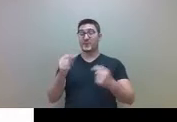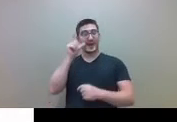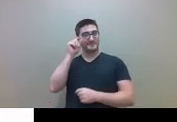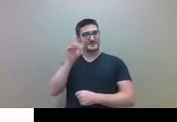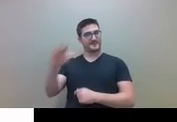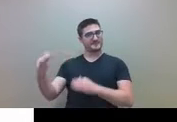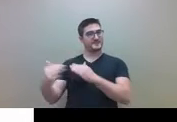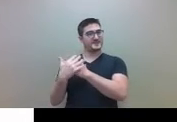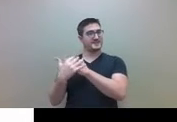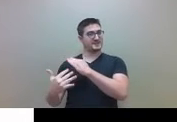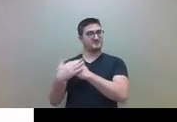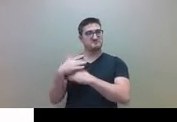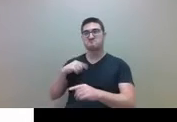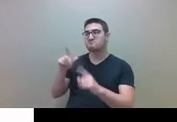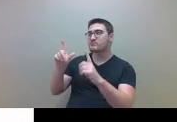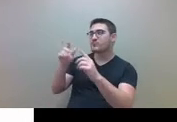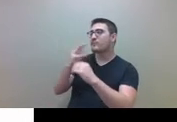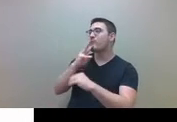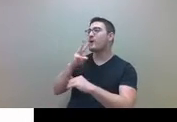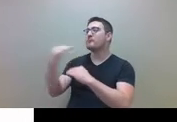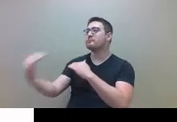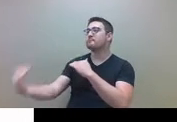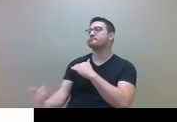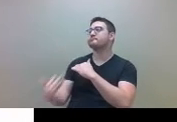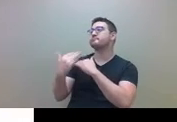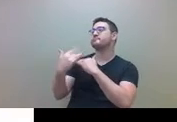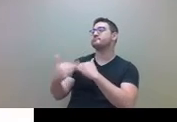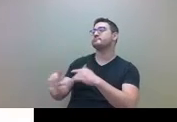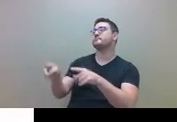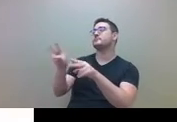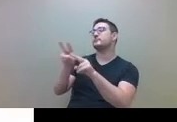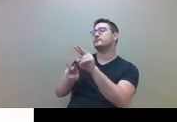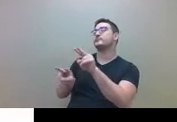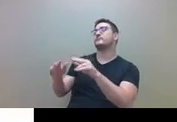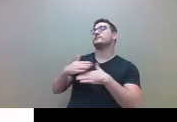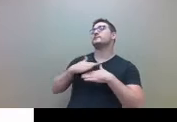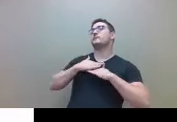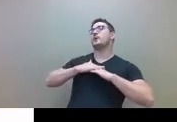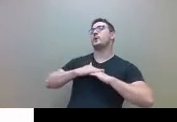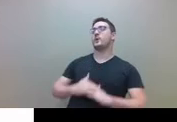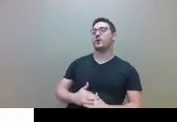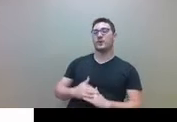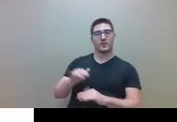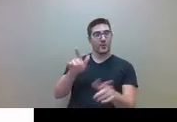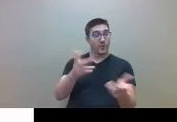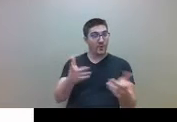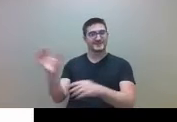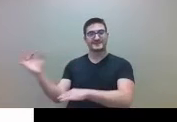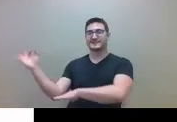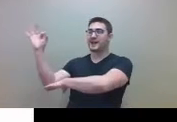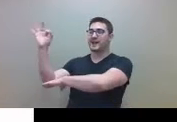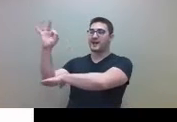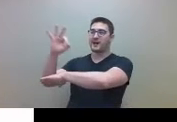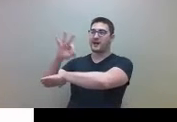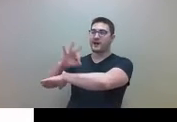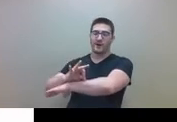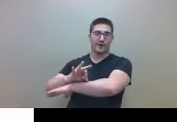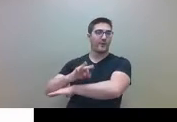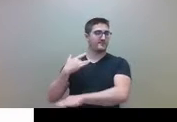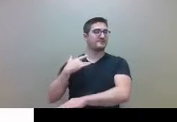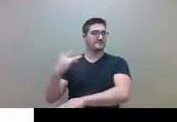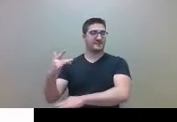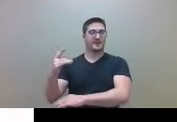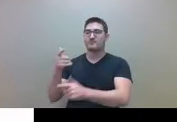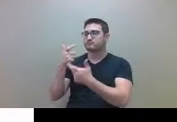And I love the water. That's always been a great source of relaxation for me. So those are my things that I like to